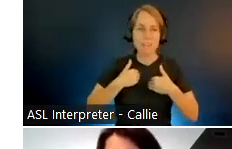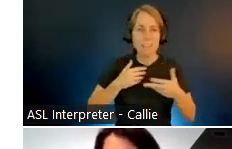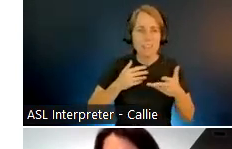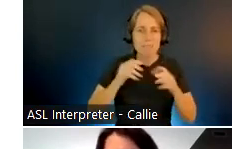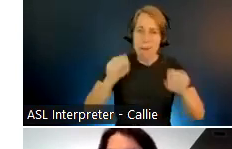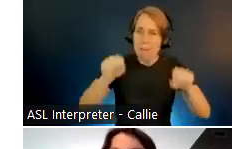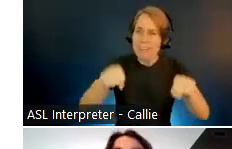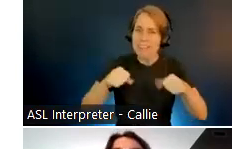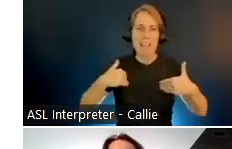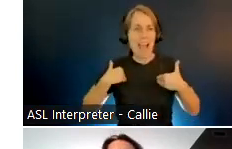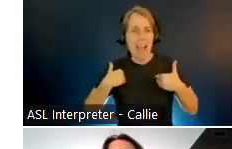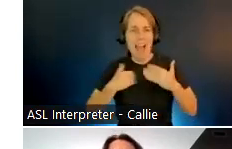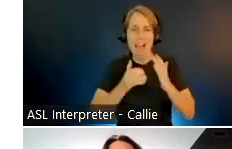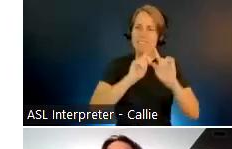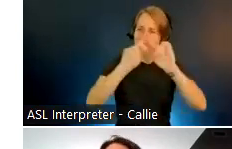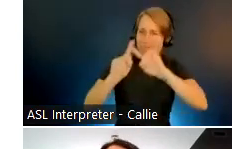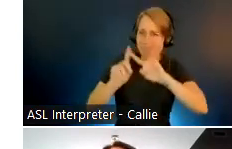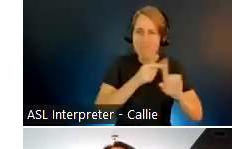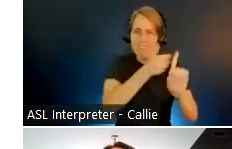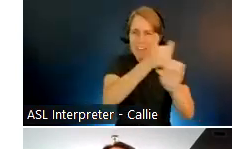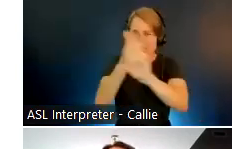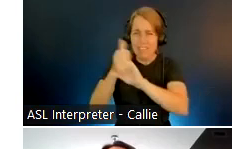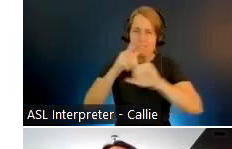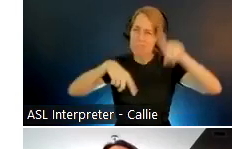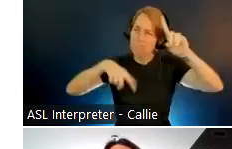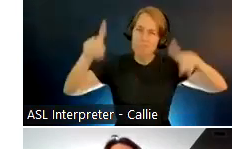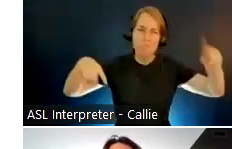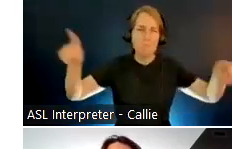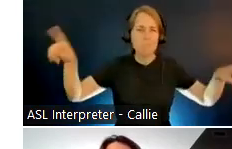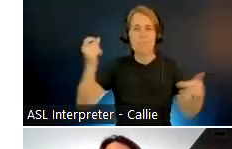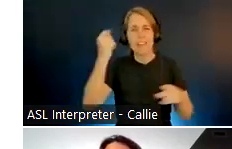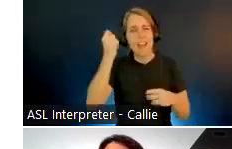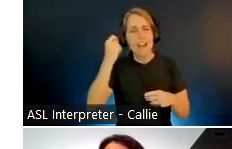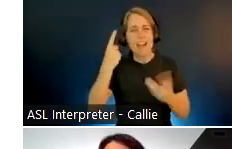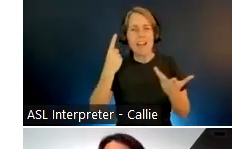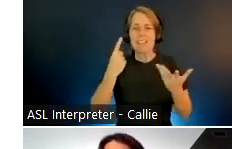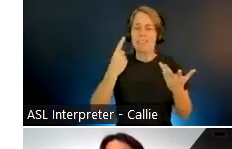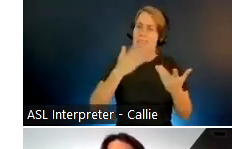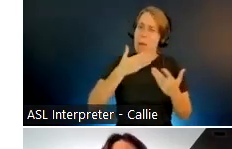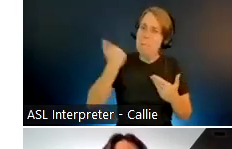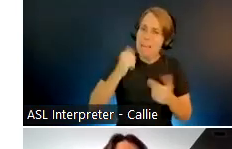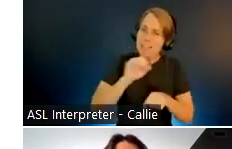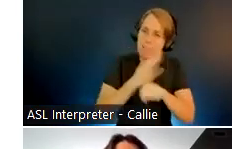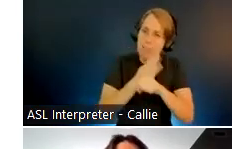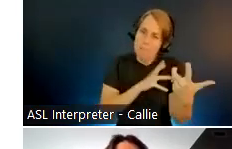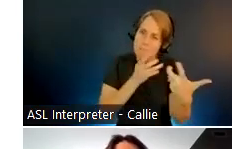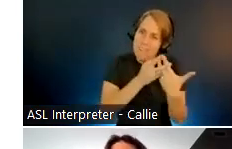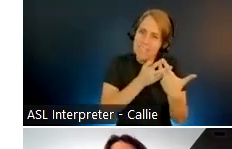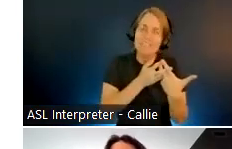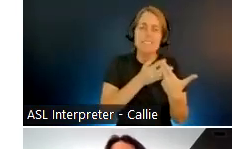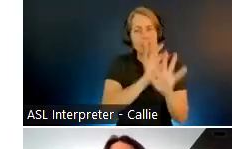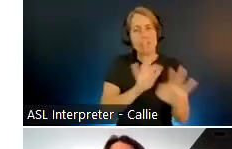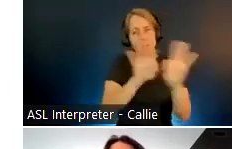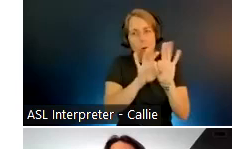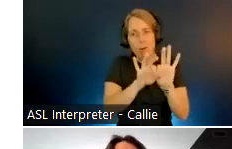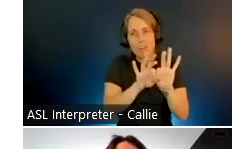on a disability. I get, you know, on the Hire Me SC email list, I